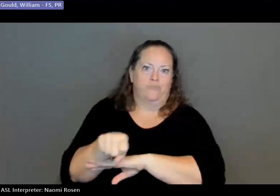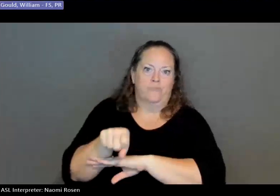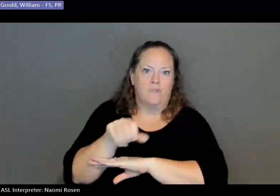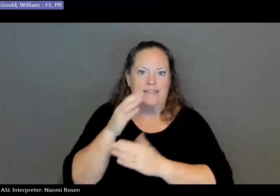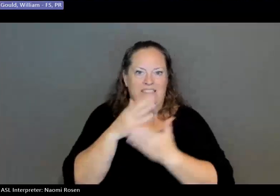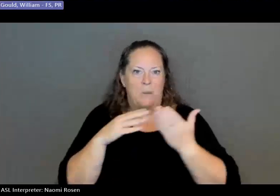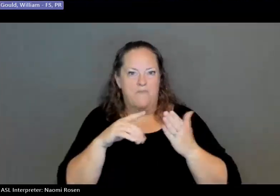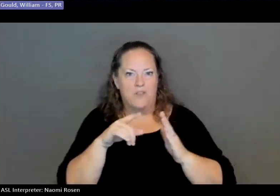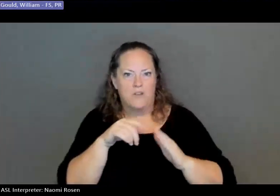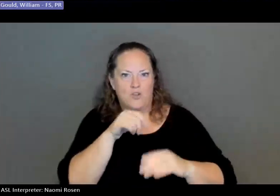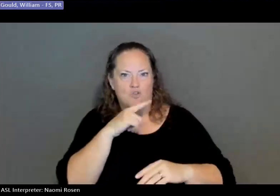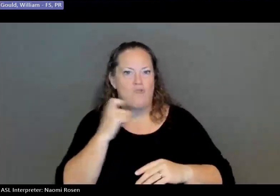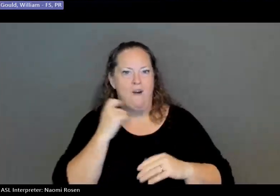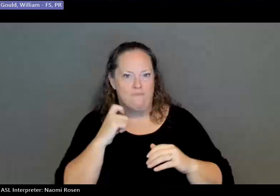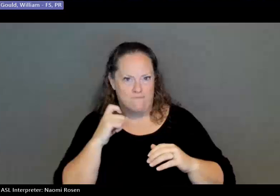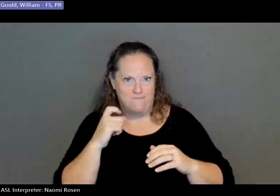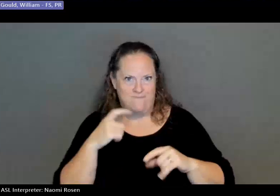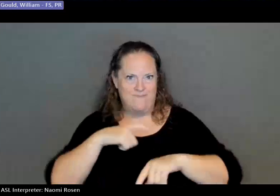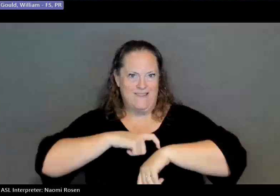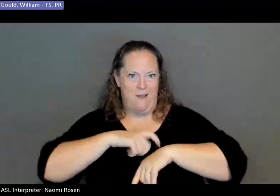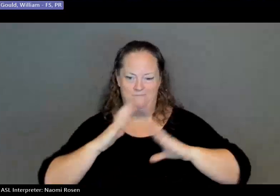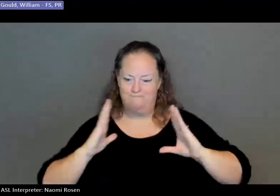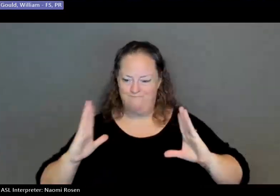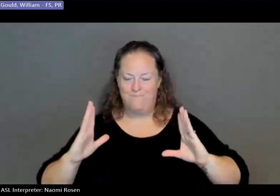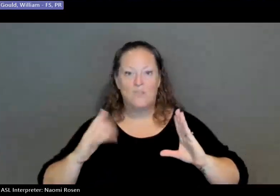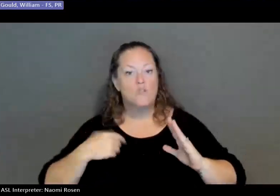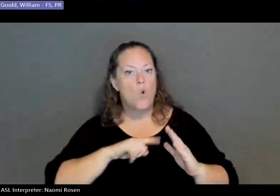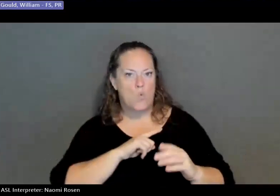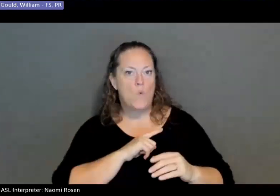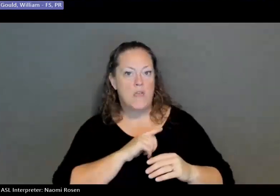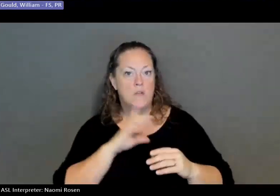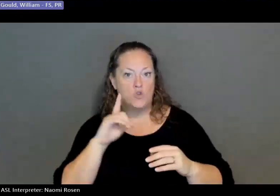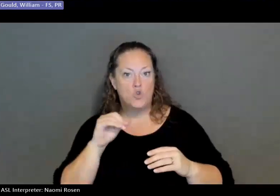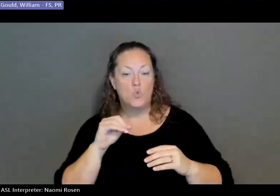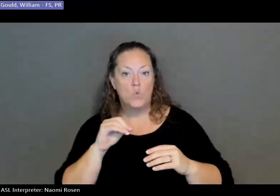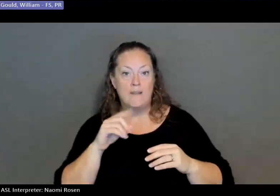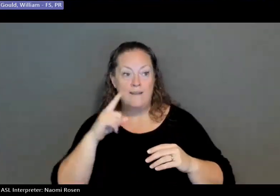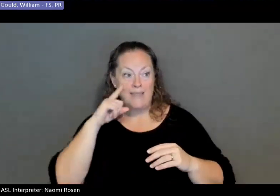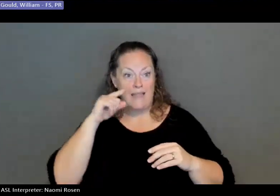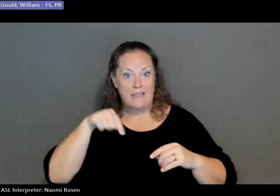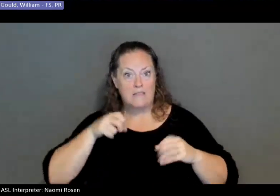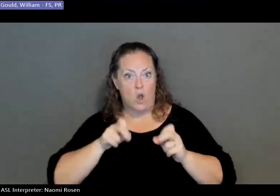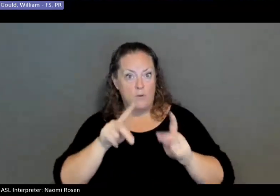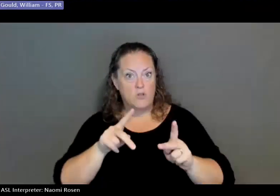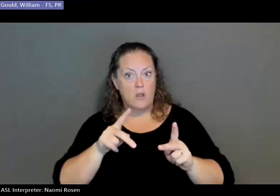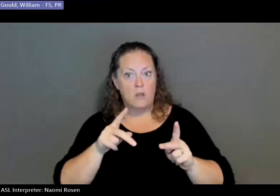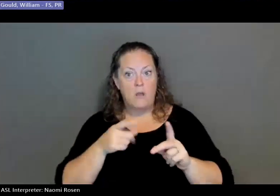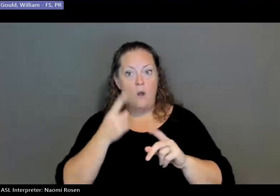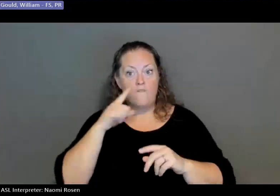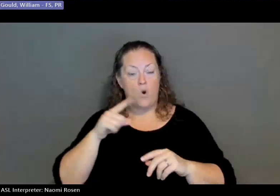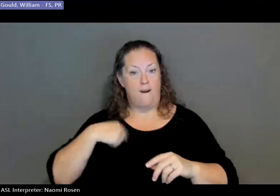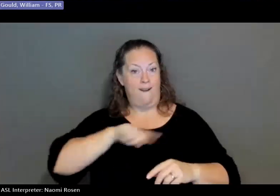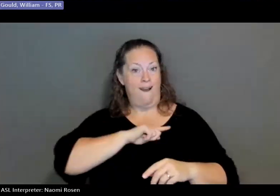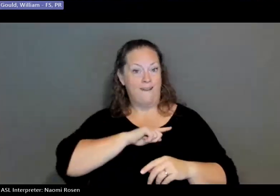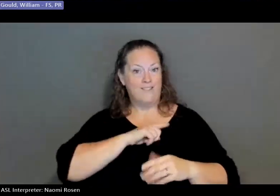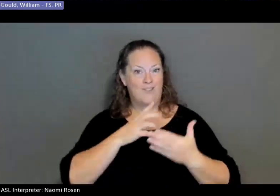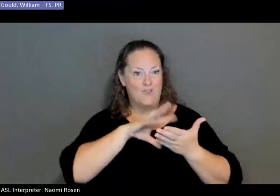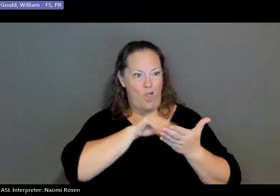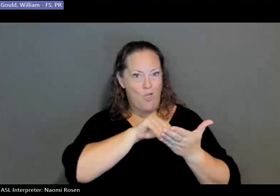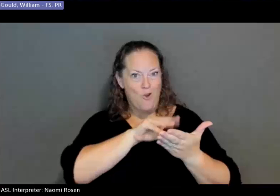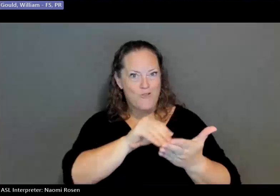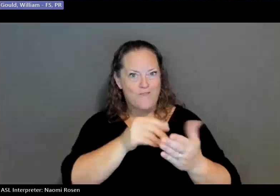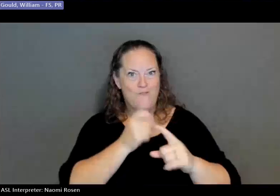So we do share a lot of challenges, and we look at this as an opportunity for us to also to learn from our partners around the